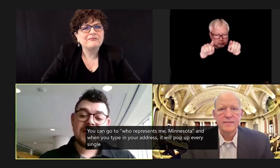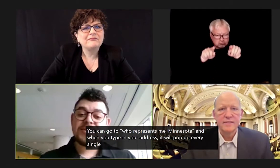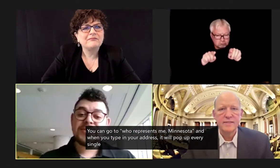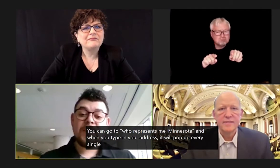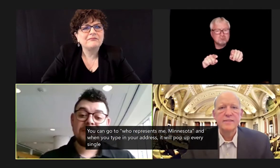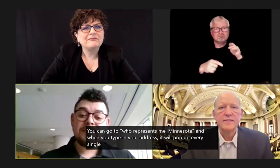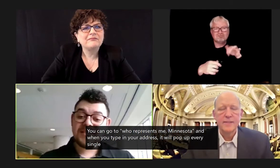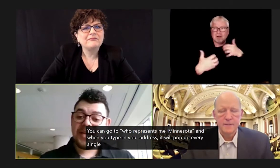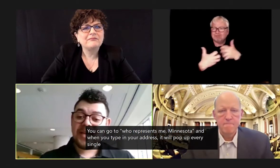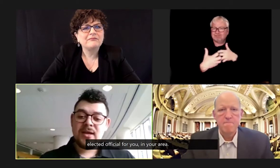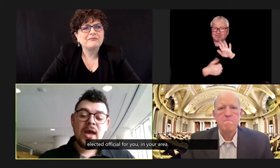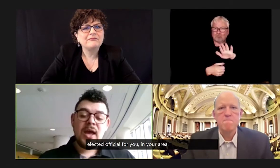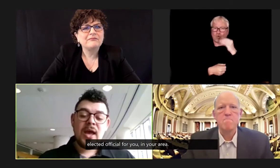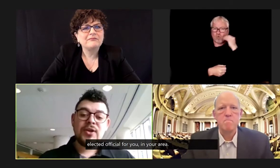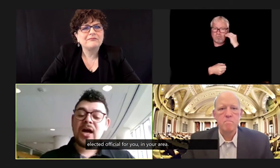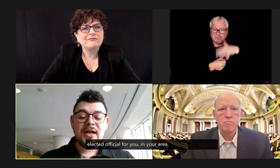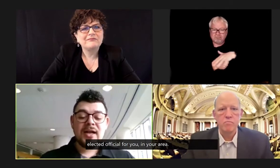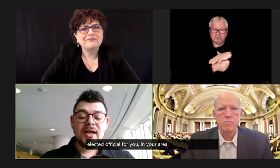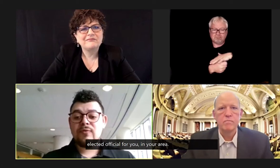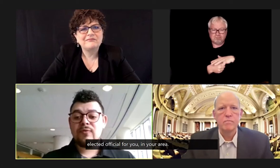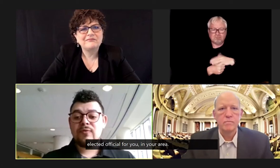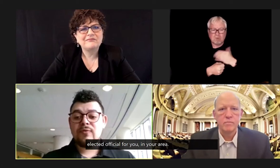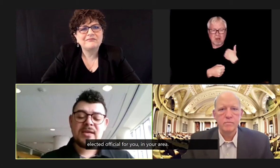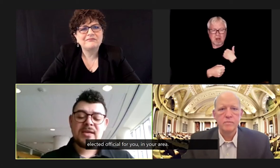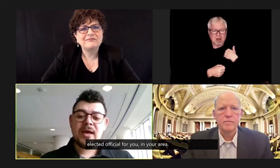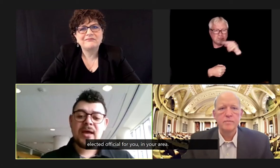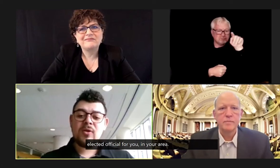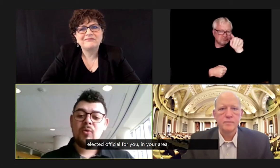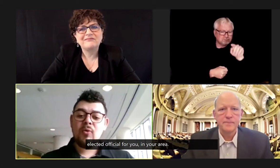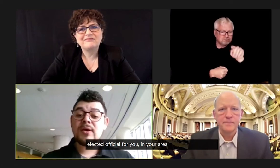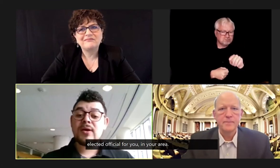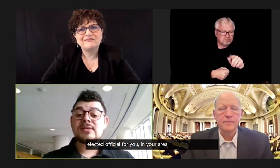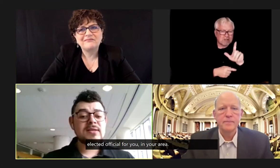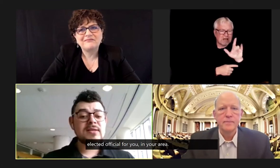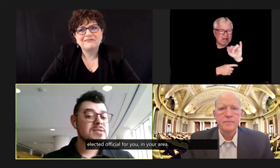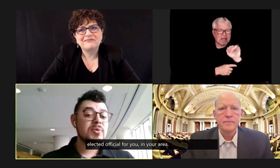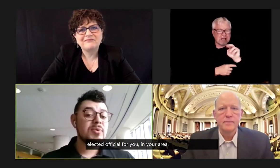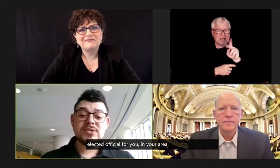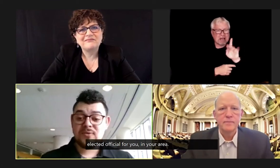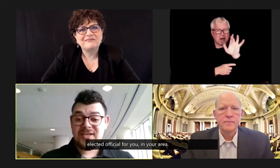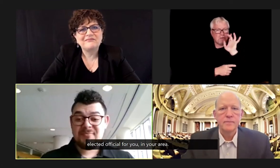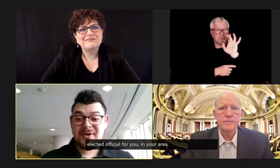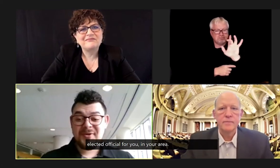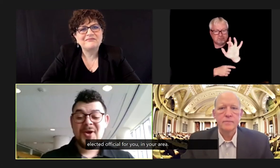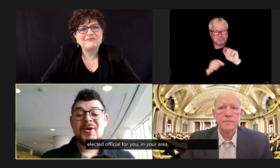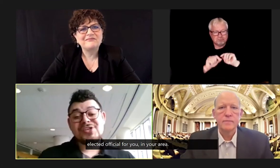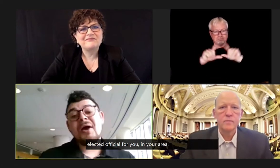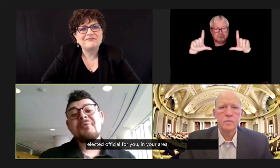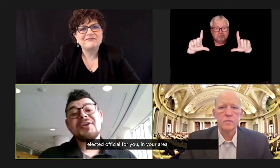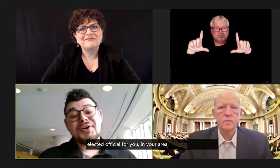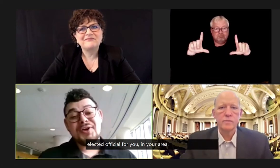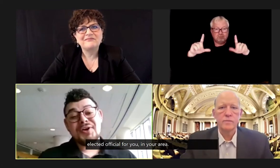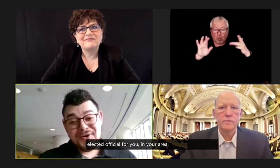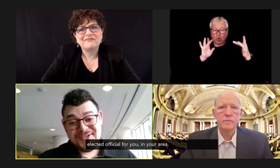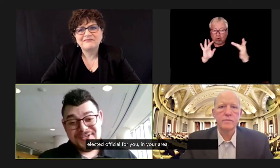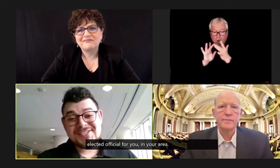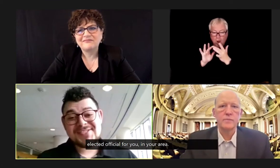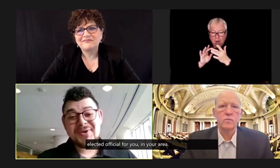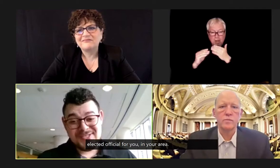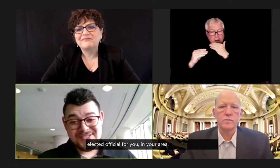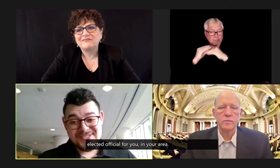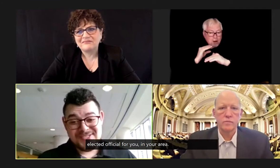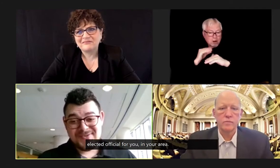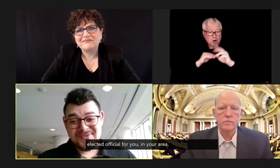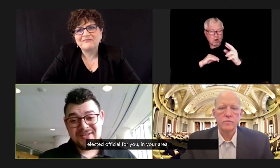go to their website, and you can contact us through form email or send us a personal email, which I would encourage